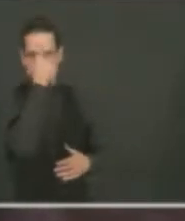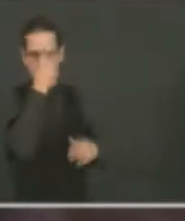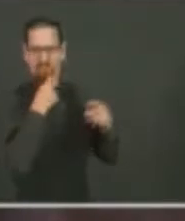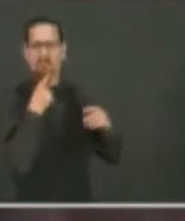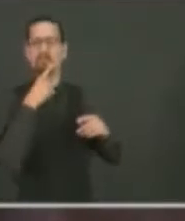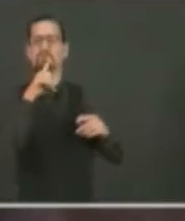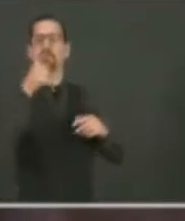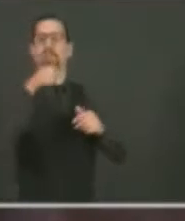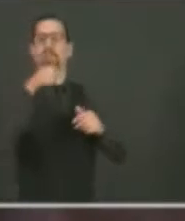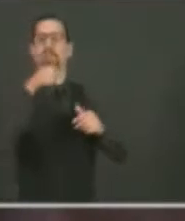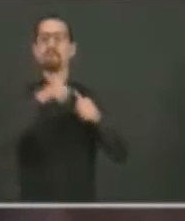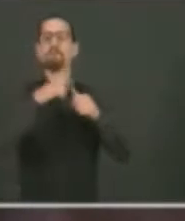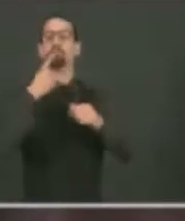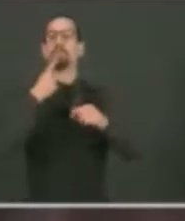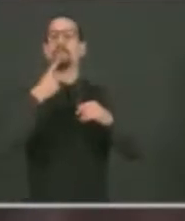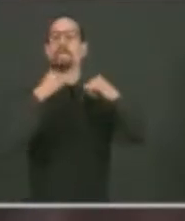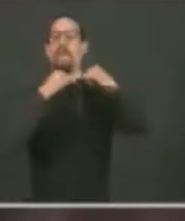chart.